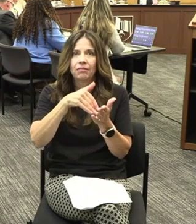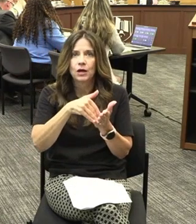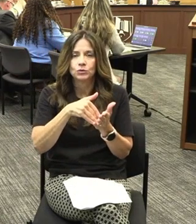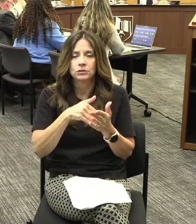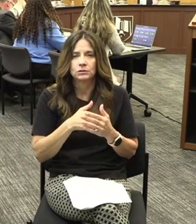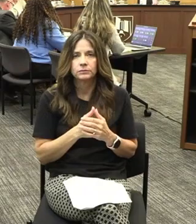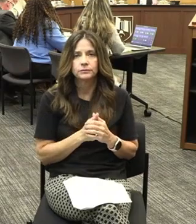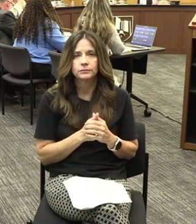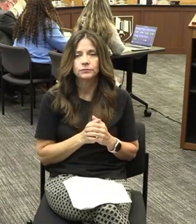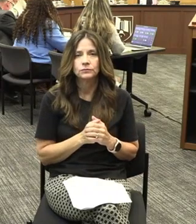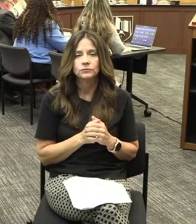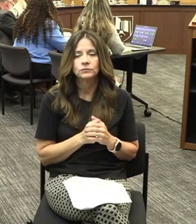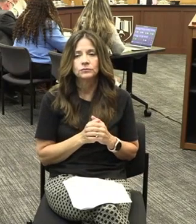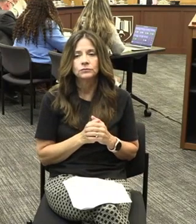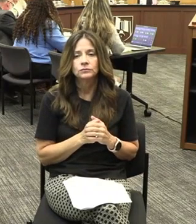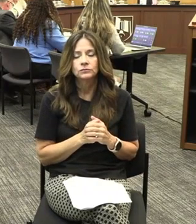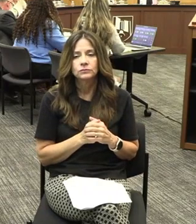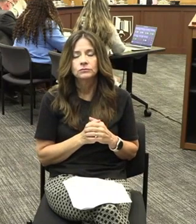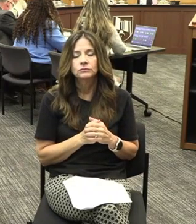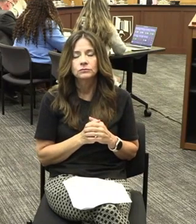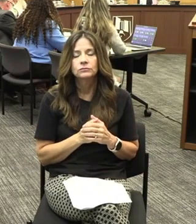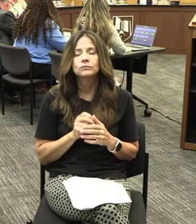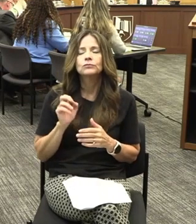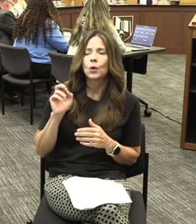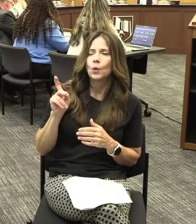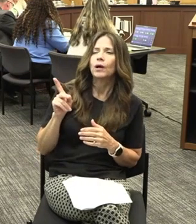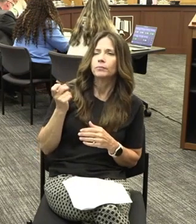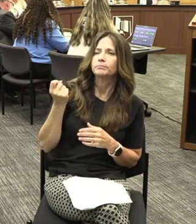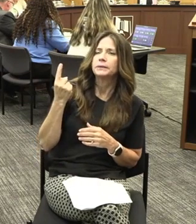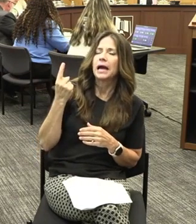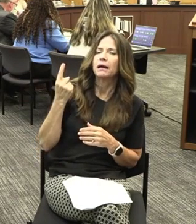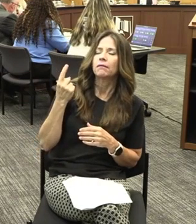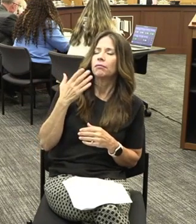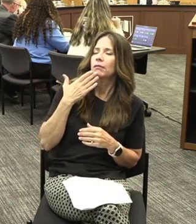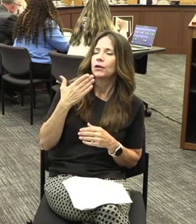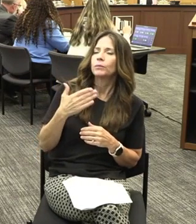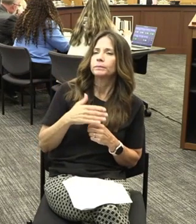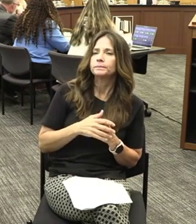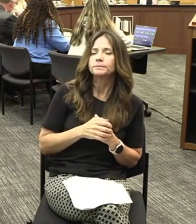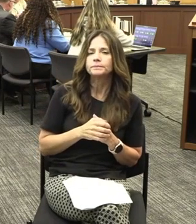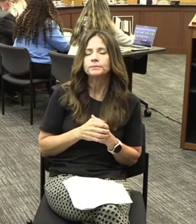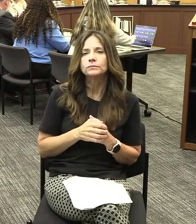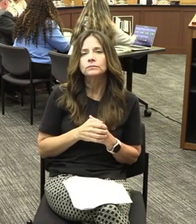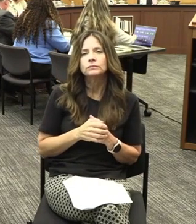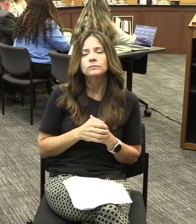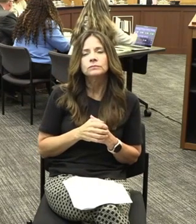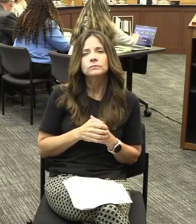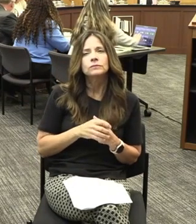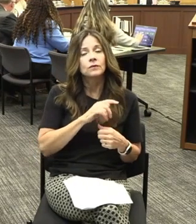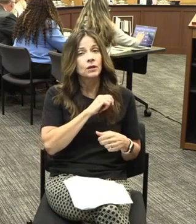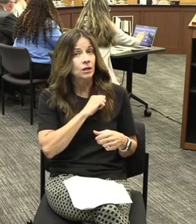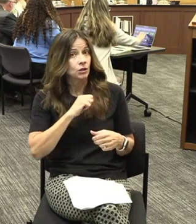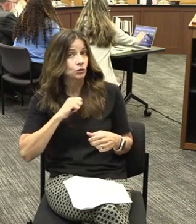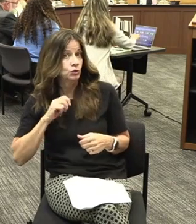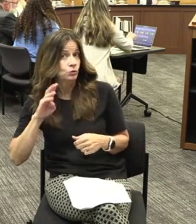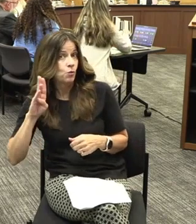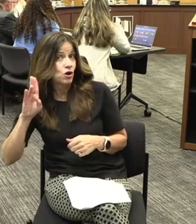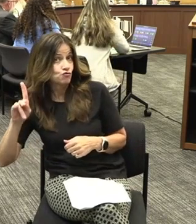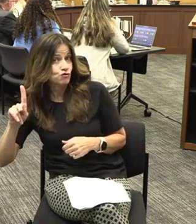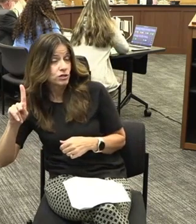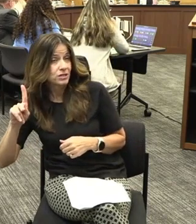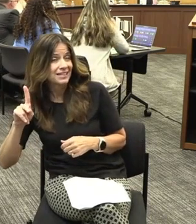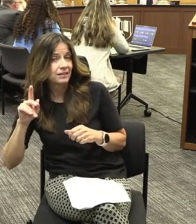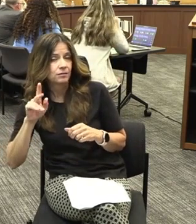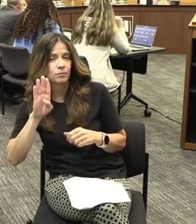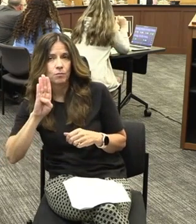change. Okay, got it. Okay, thank you. And I'd also like one more thing. Can we